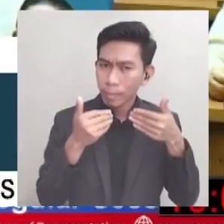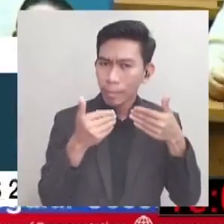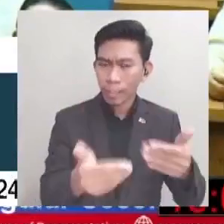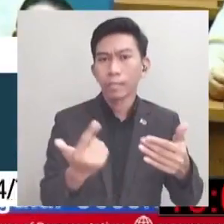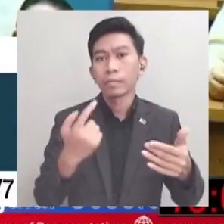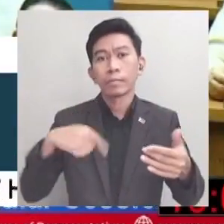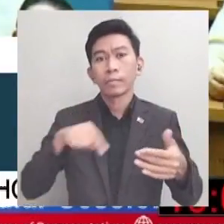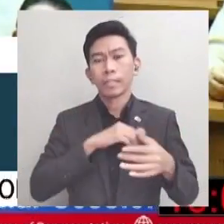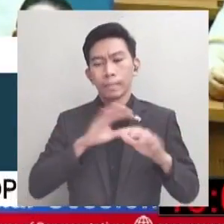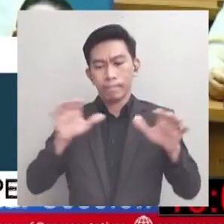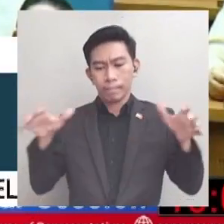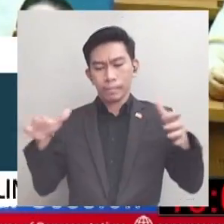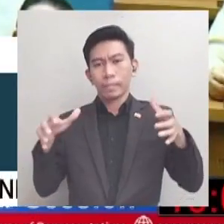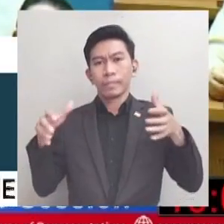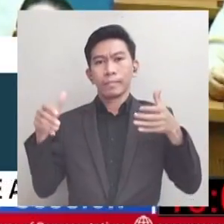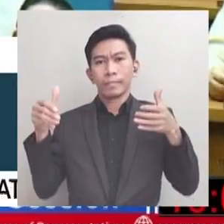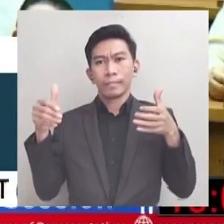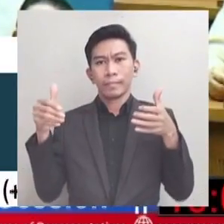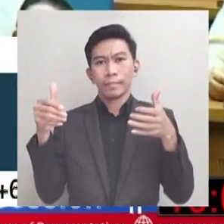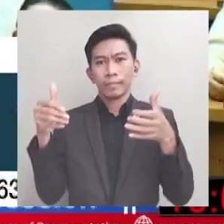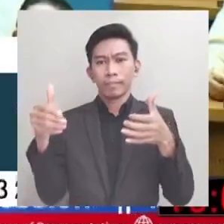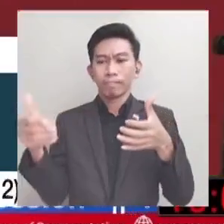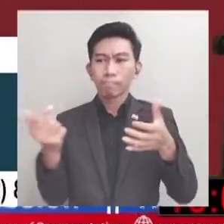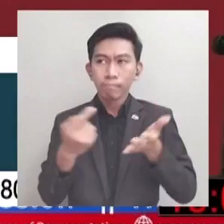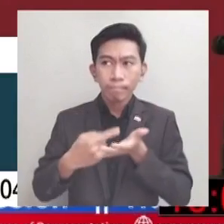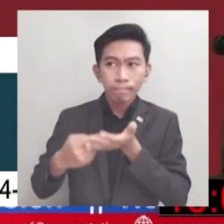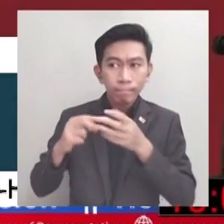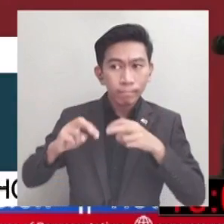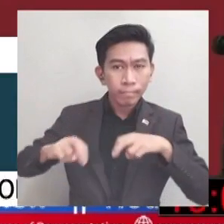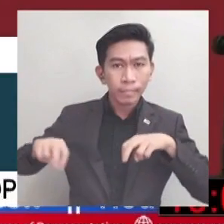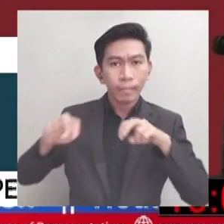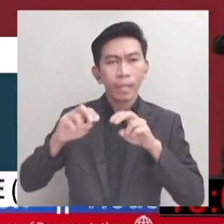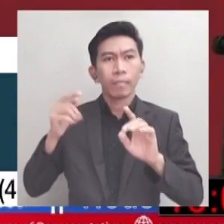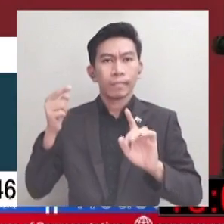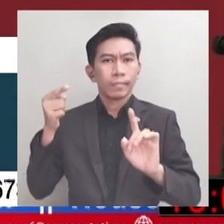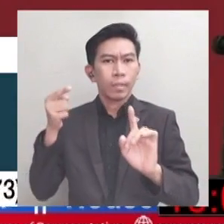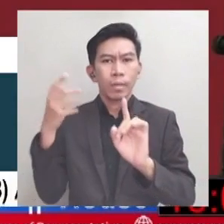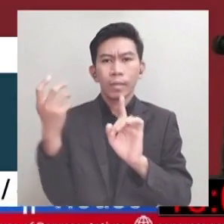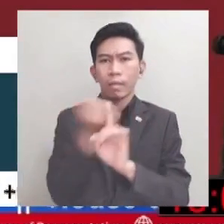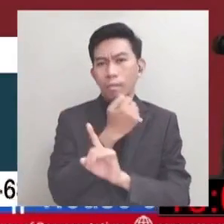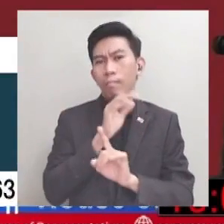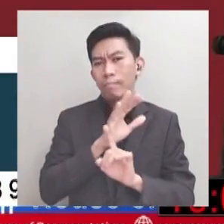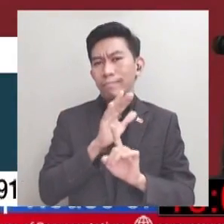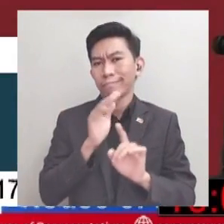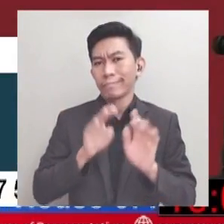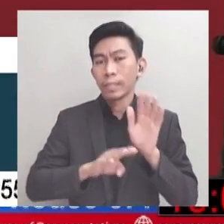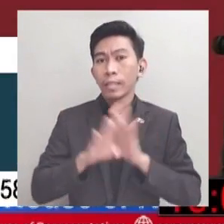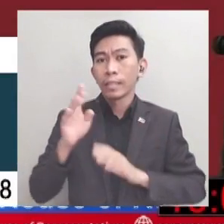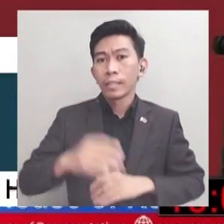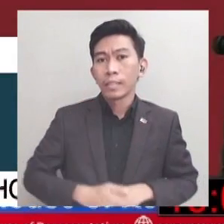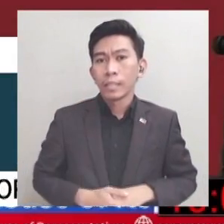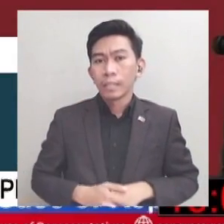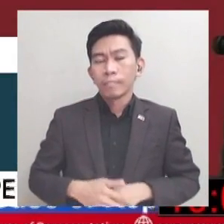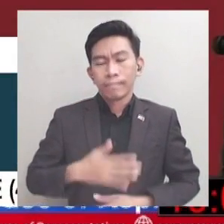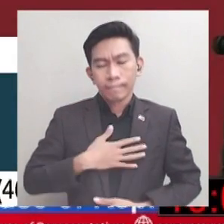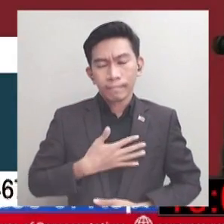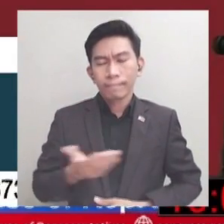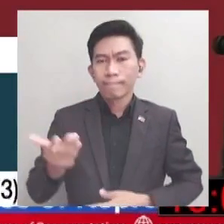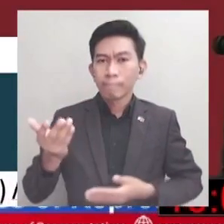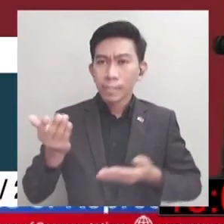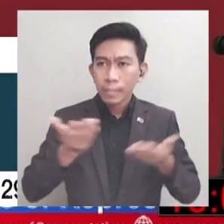journey. We are here to respond to the call for public service to build a more